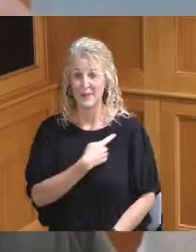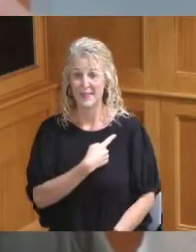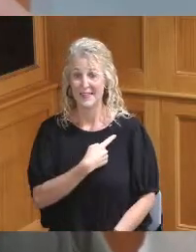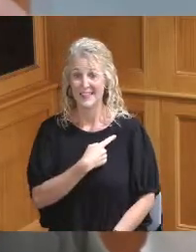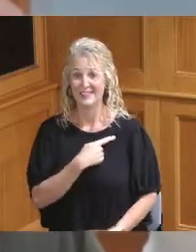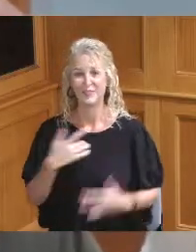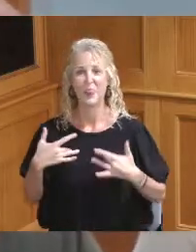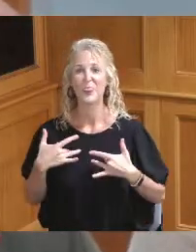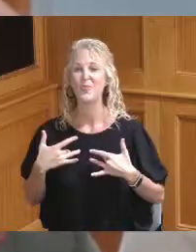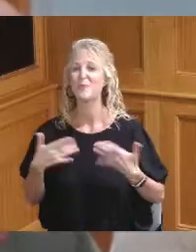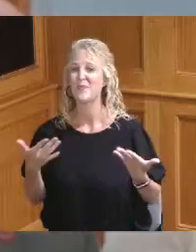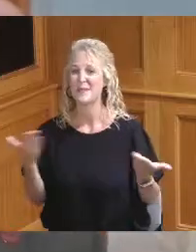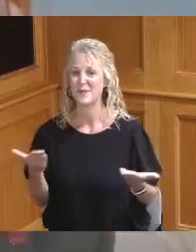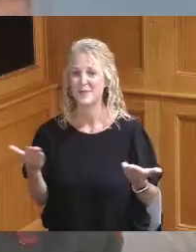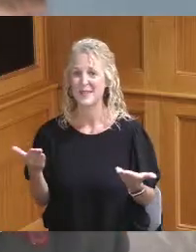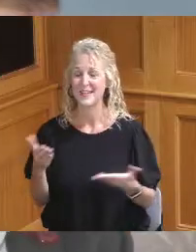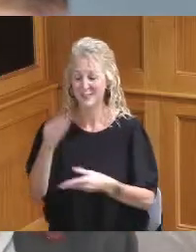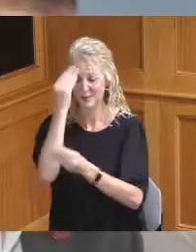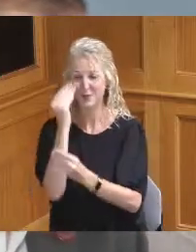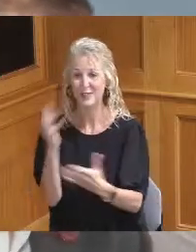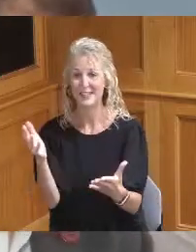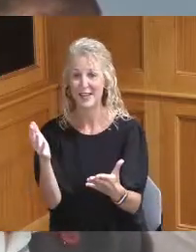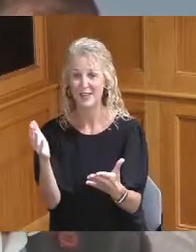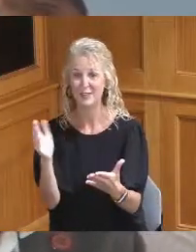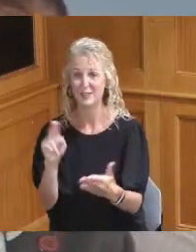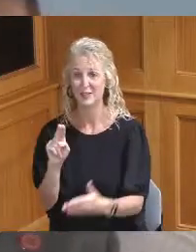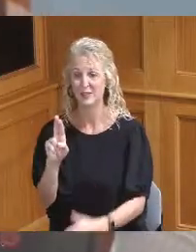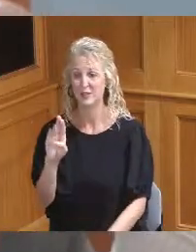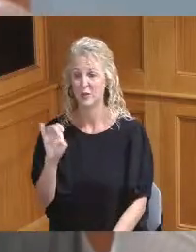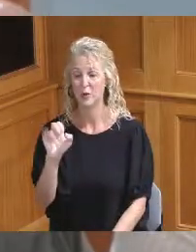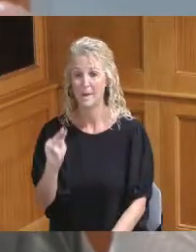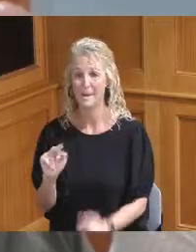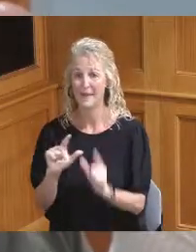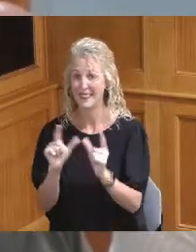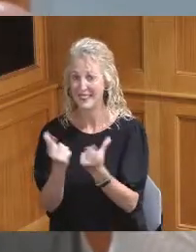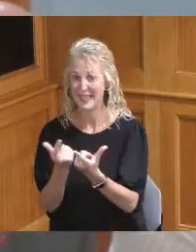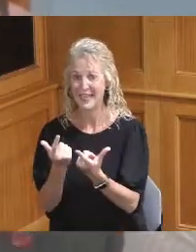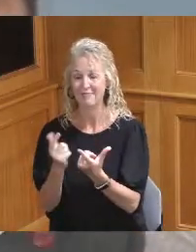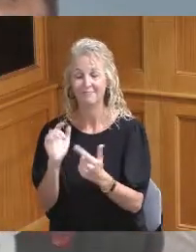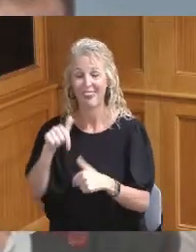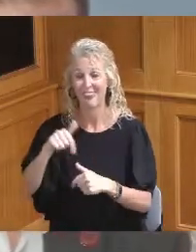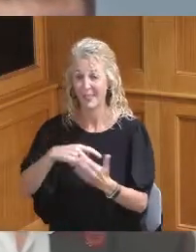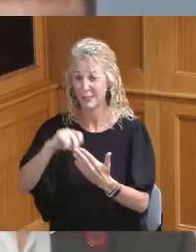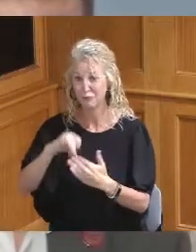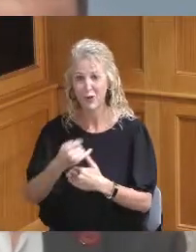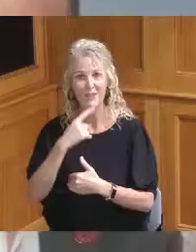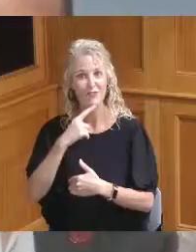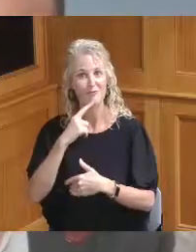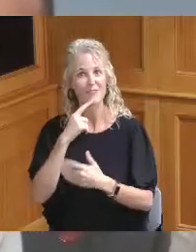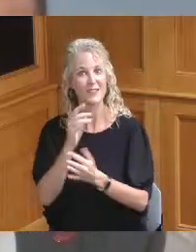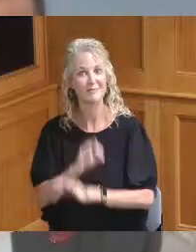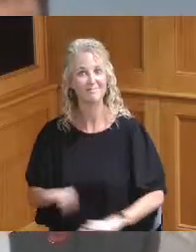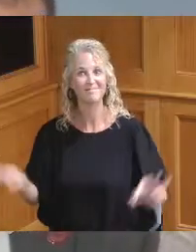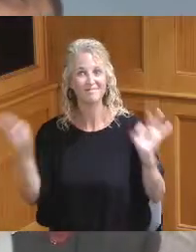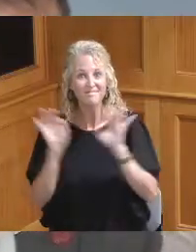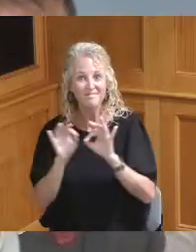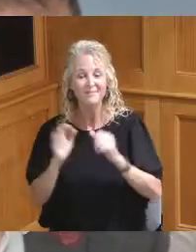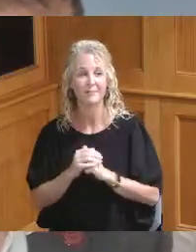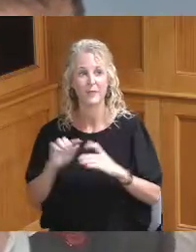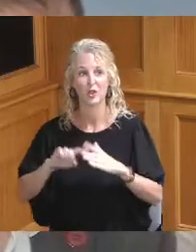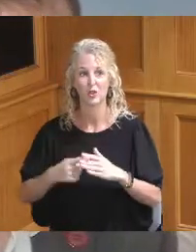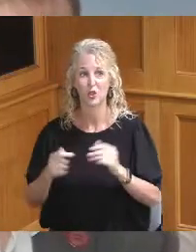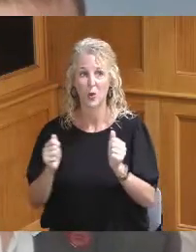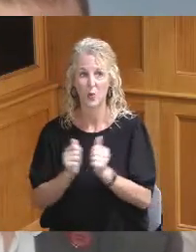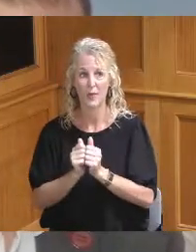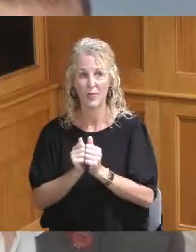to be here to share the wonderful impact that our Building Futures program has had. We wanted to start off with just